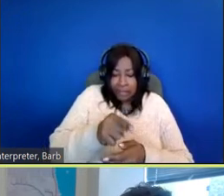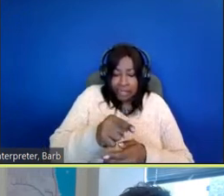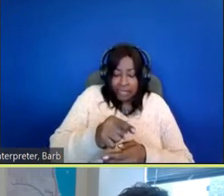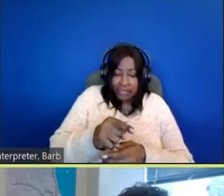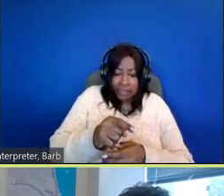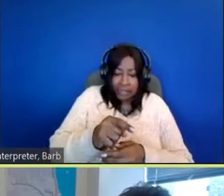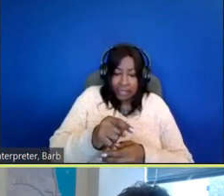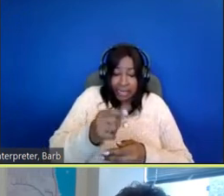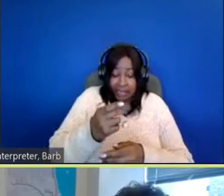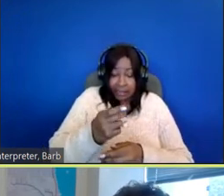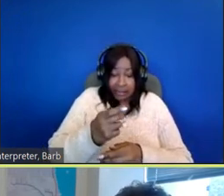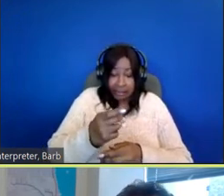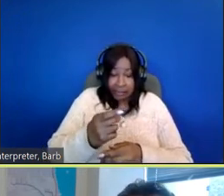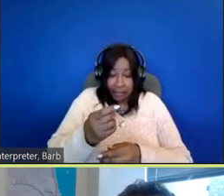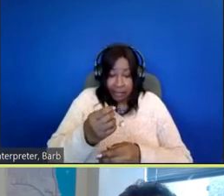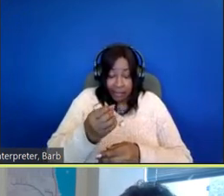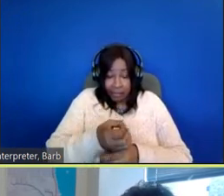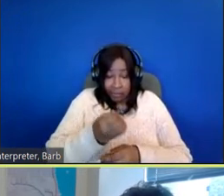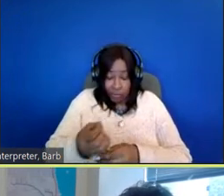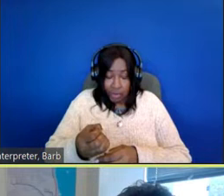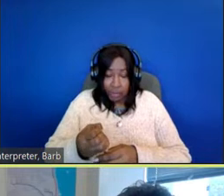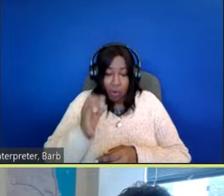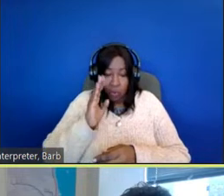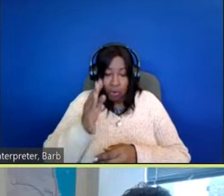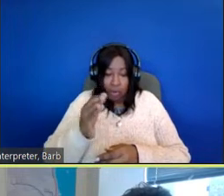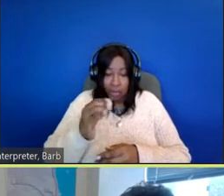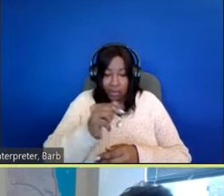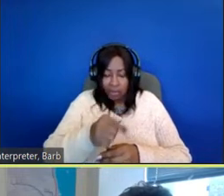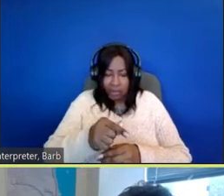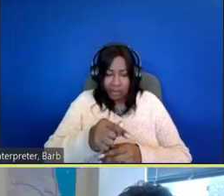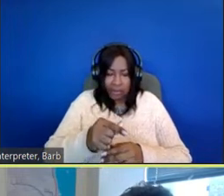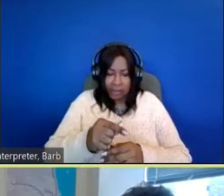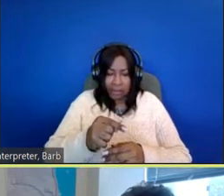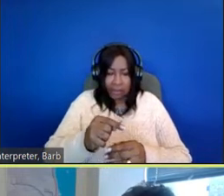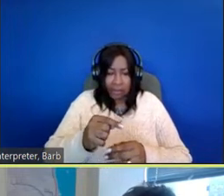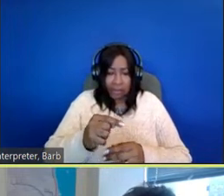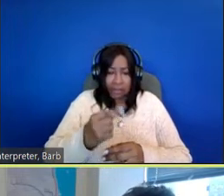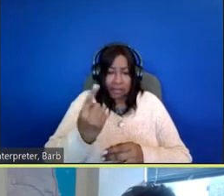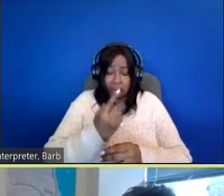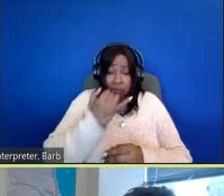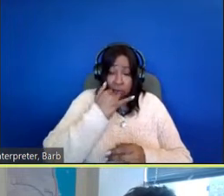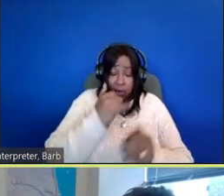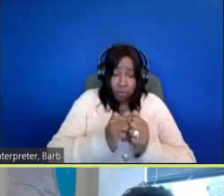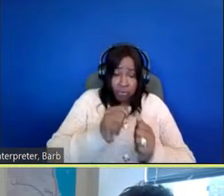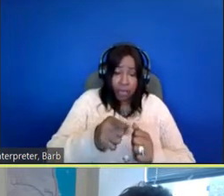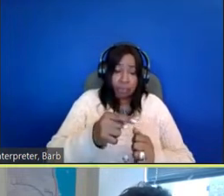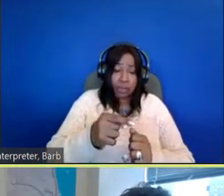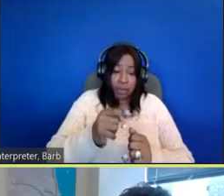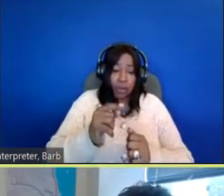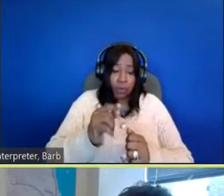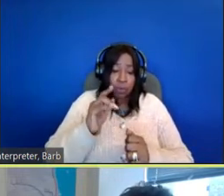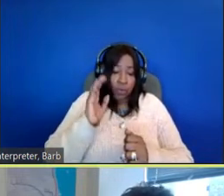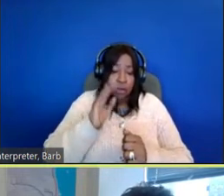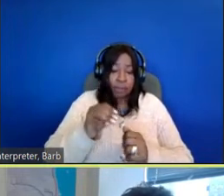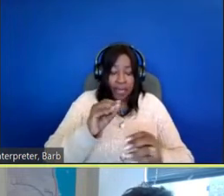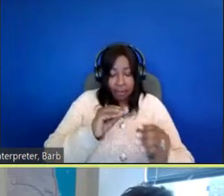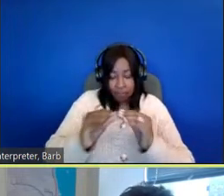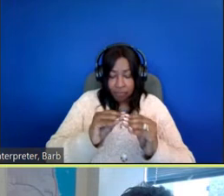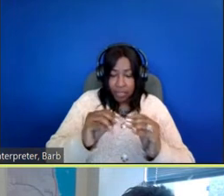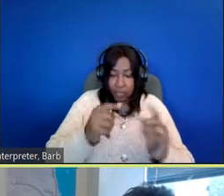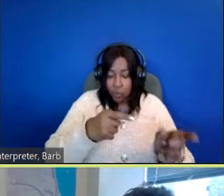get them repaired quicker. So those are all the things we wanted to accomplish with the new fare box. And we put out a bid and we evaluated